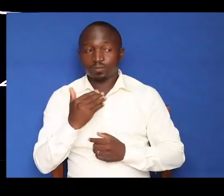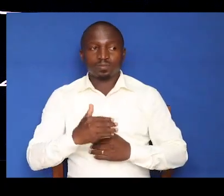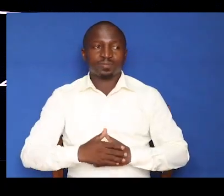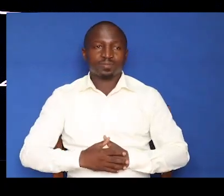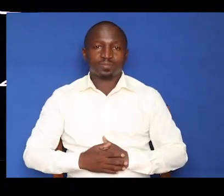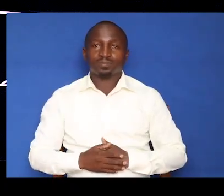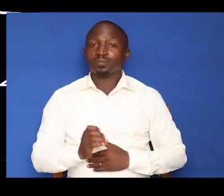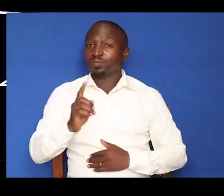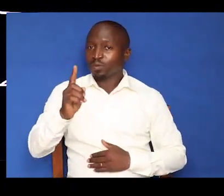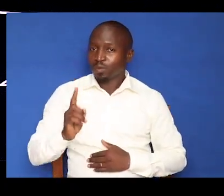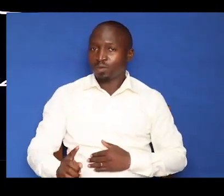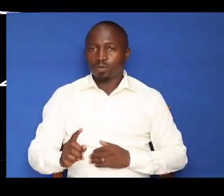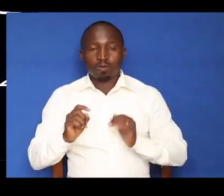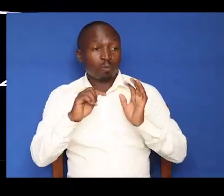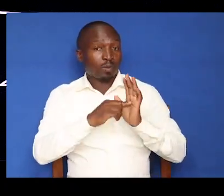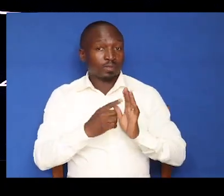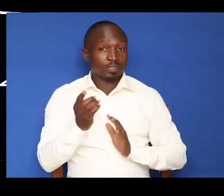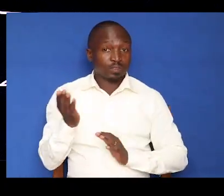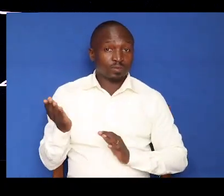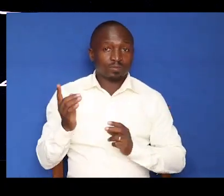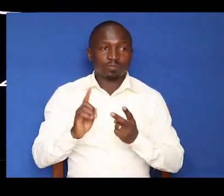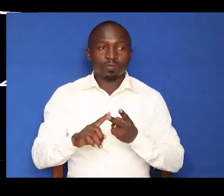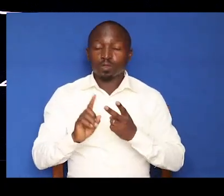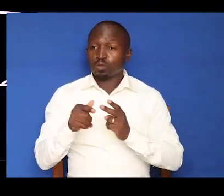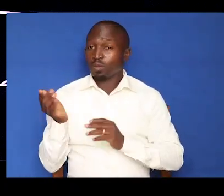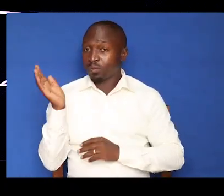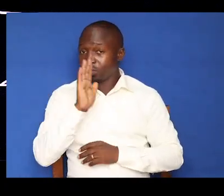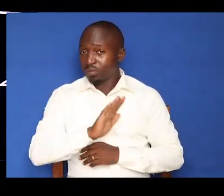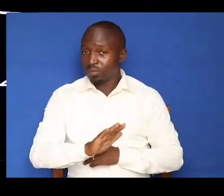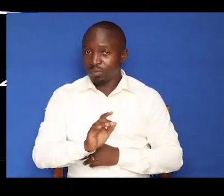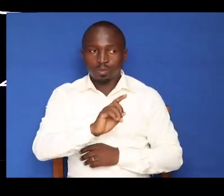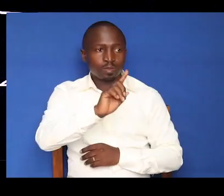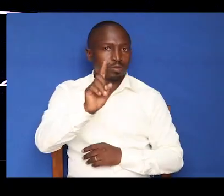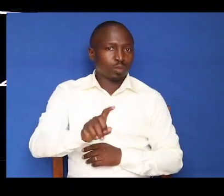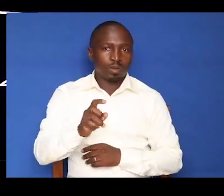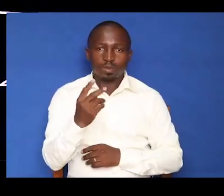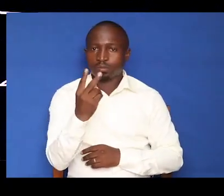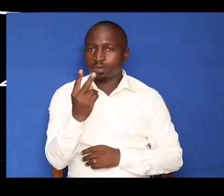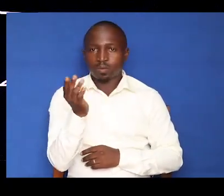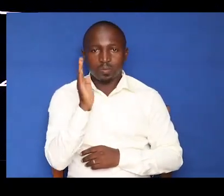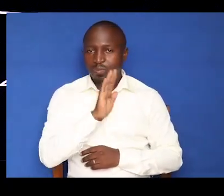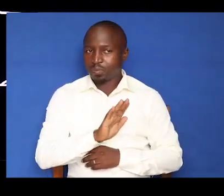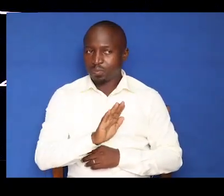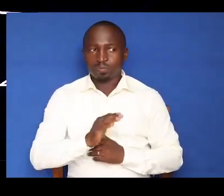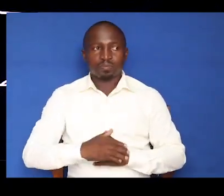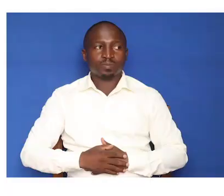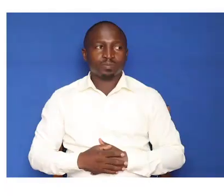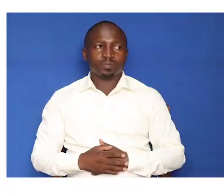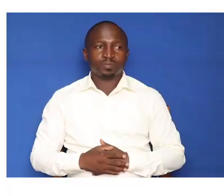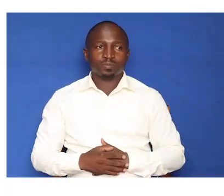salinity. So with that point, we are through with question number 2.